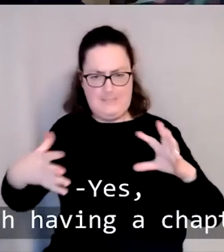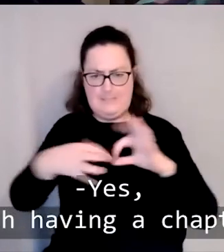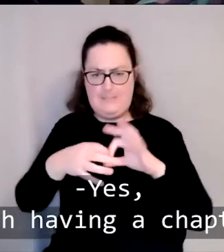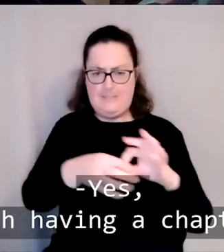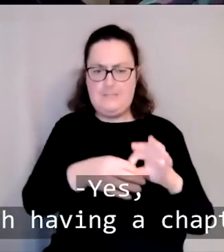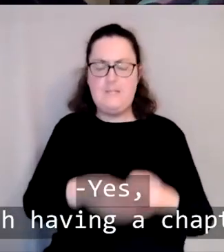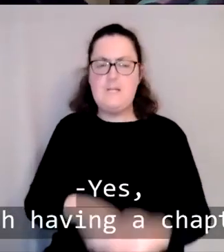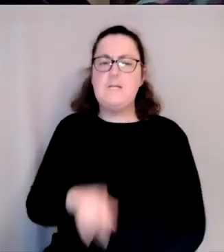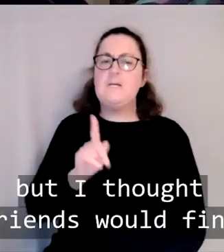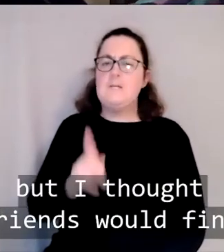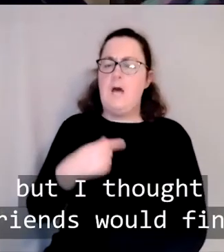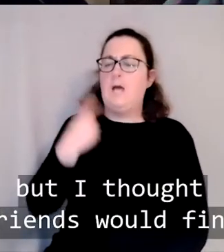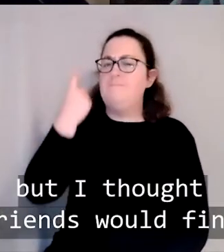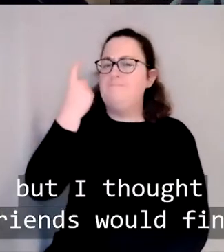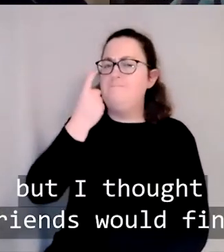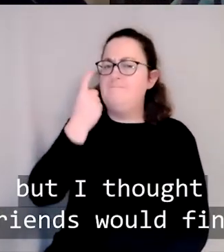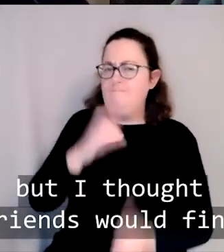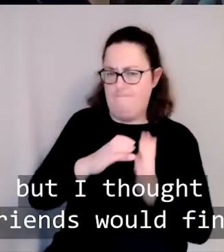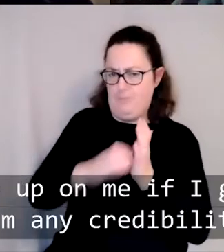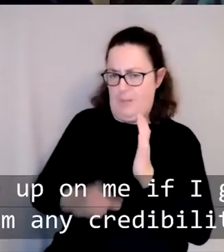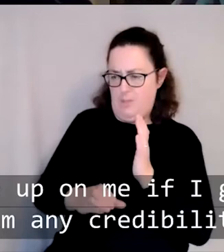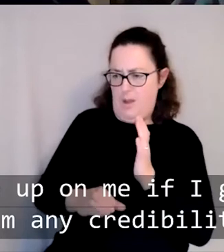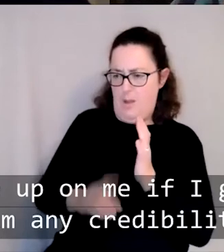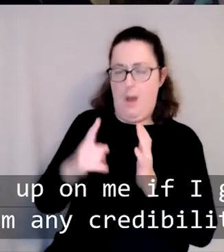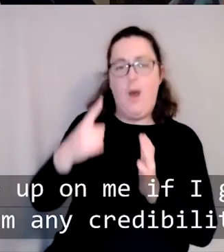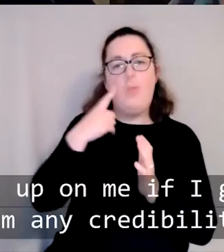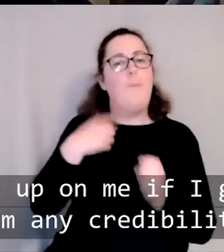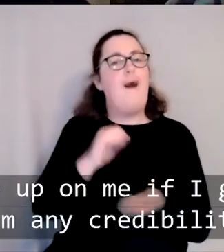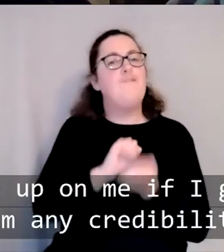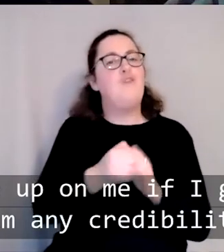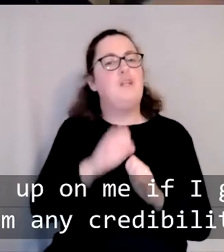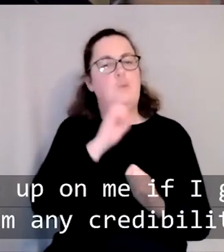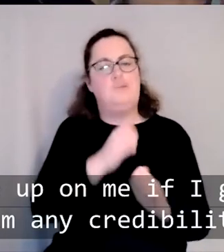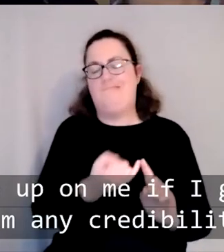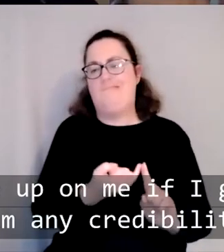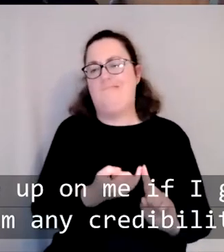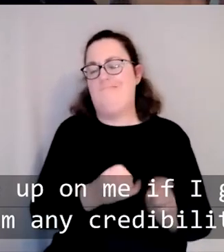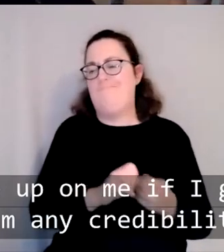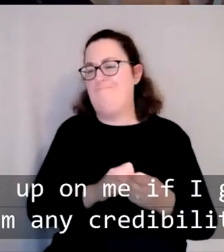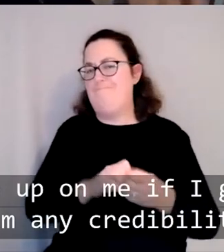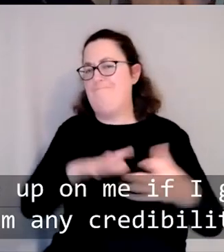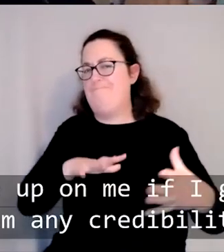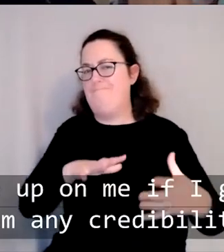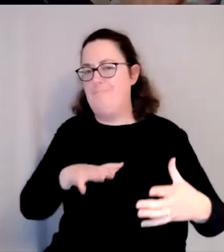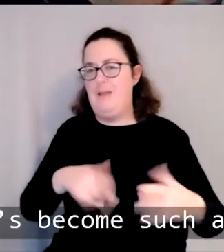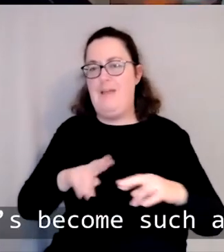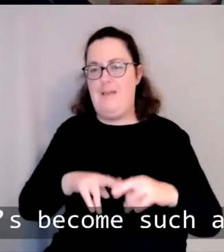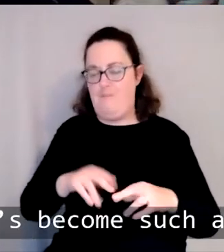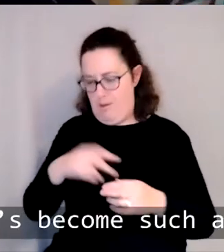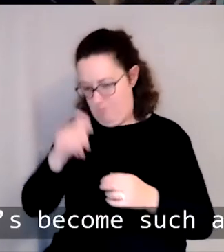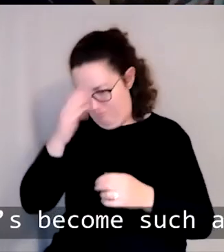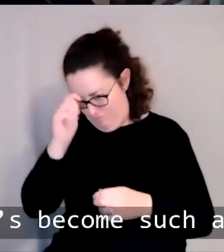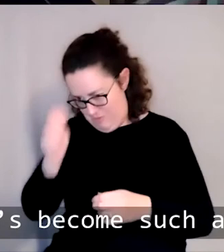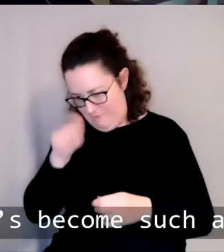toyed with having a chapter on that, but I thought my friends would finally give up on me if I gave him any sort of credibility because